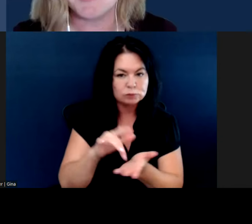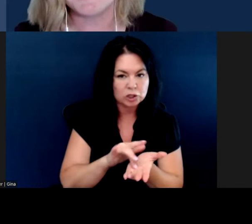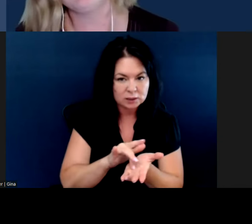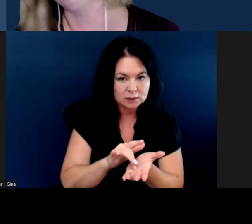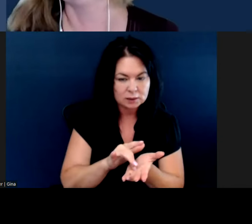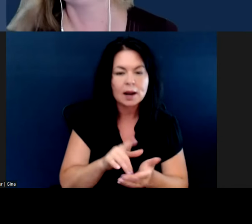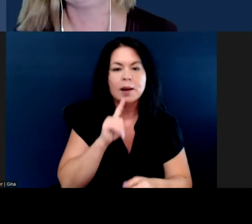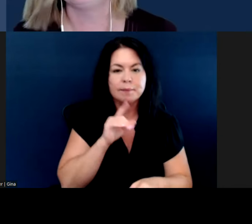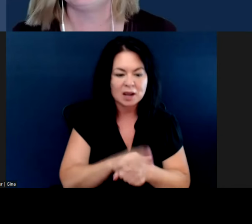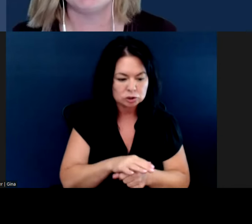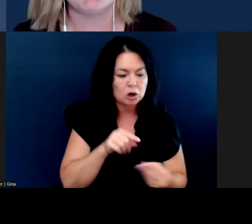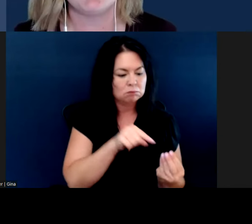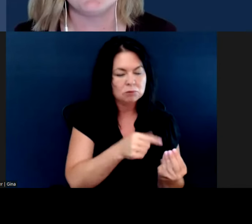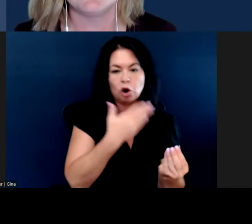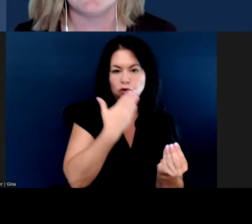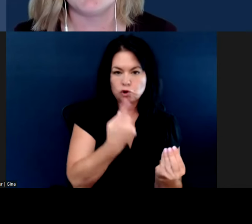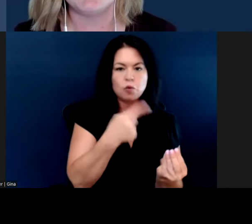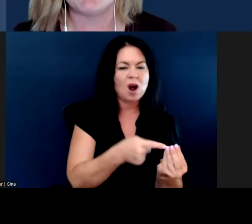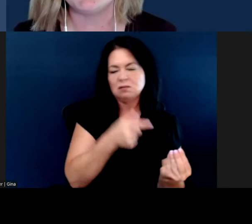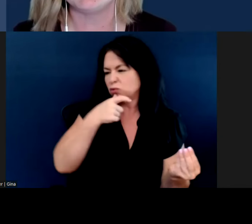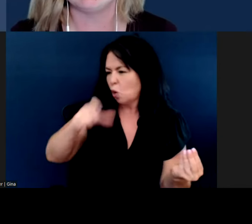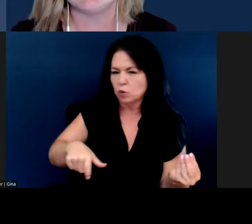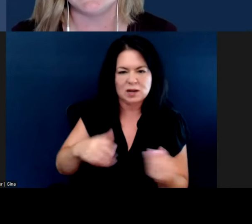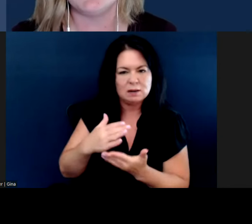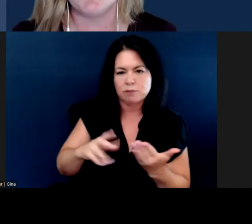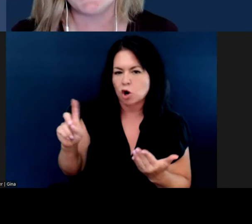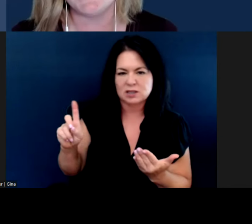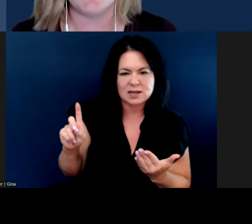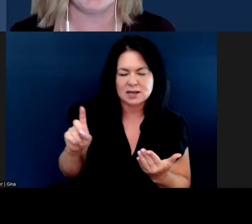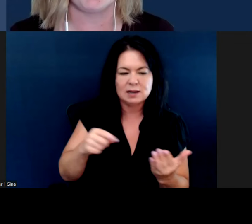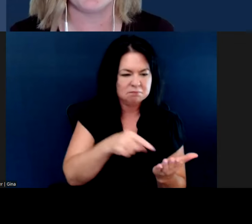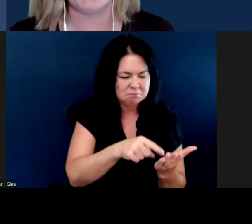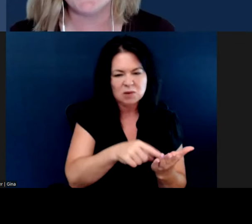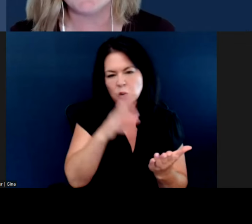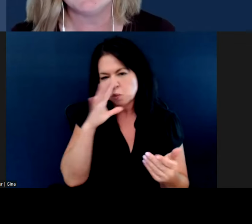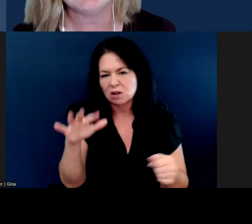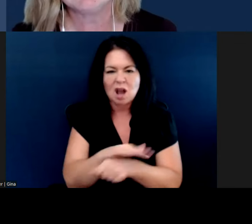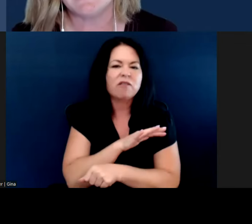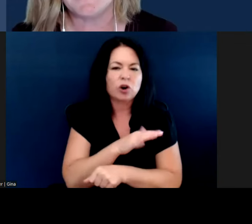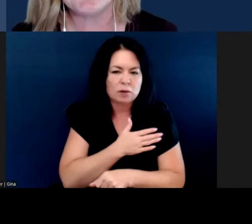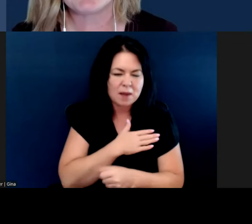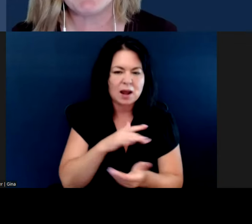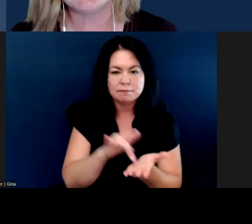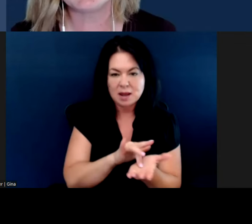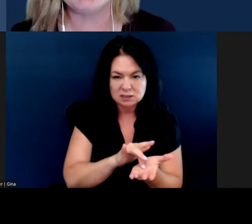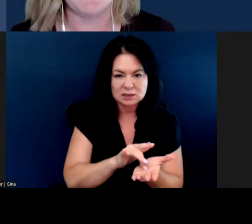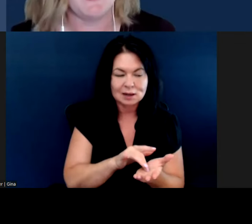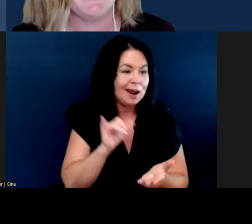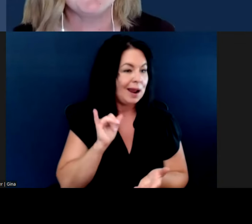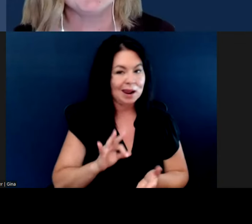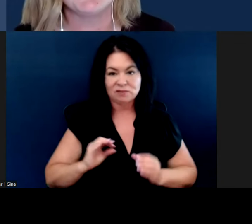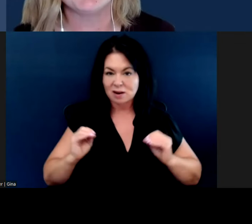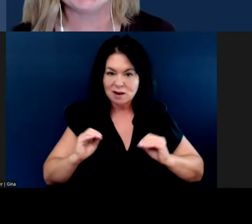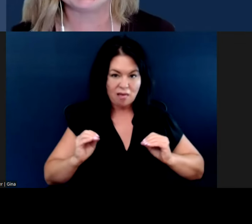have creditable drug coverage, let's say maybe through maybe you still continue to work and you have it through an employer, but it's going to be